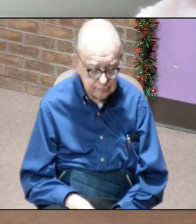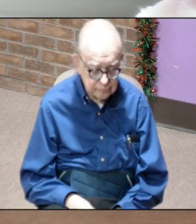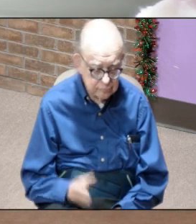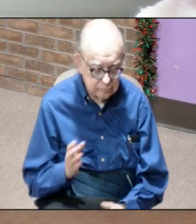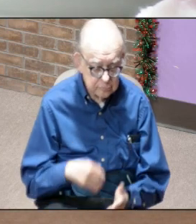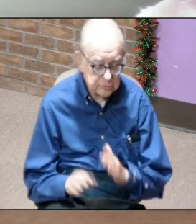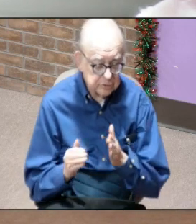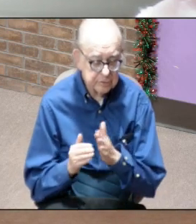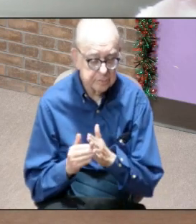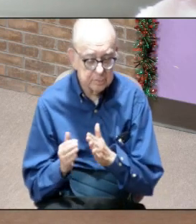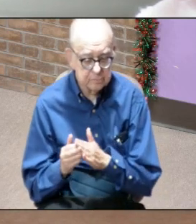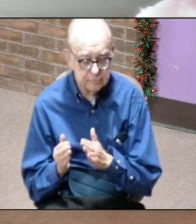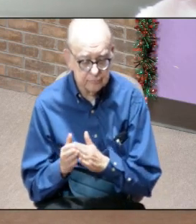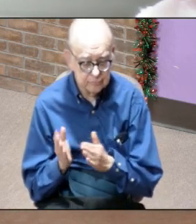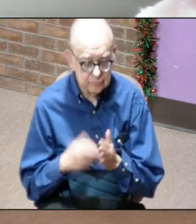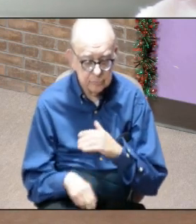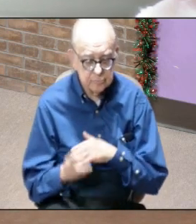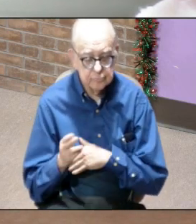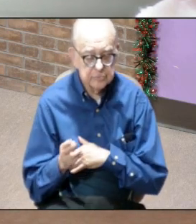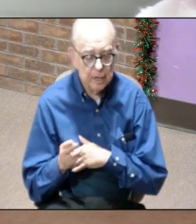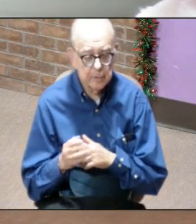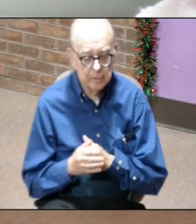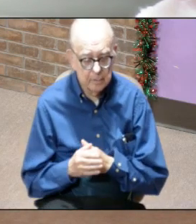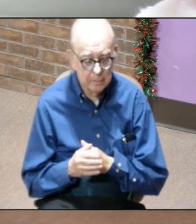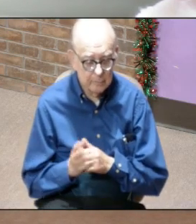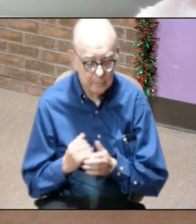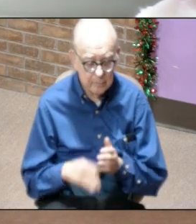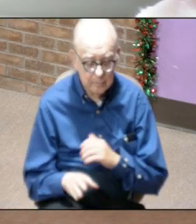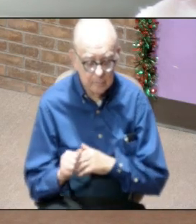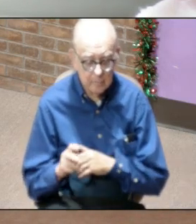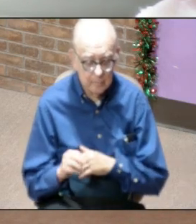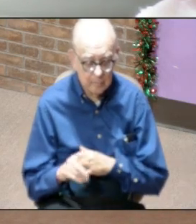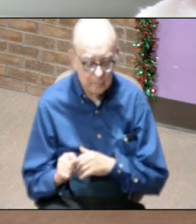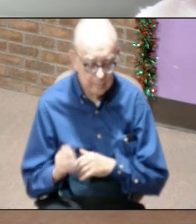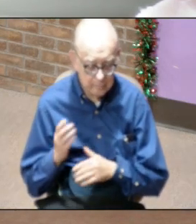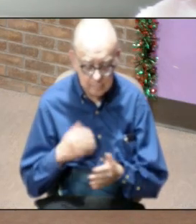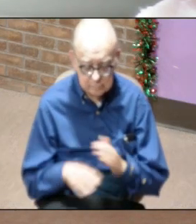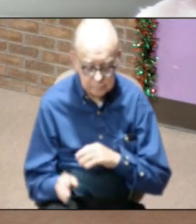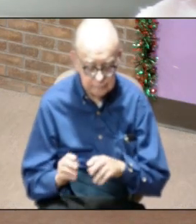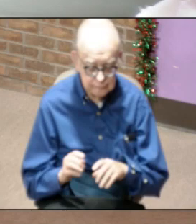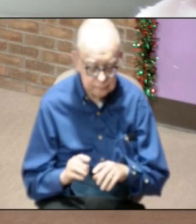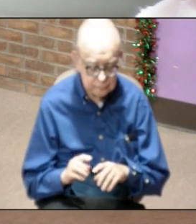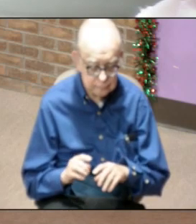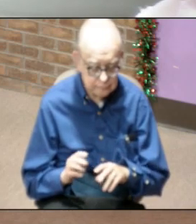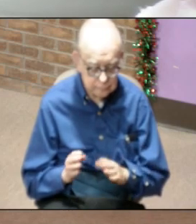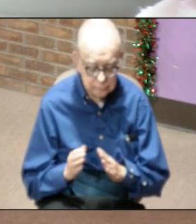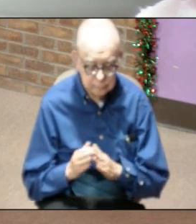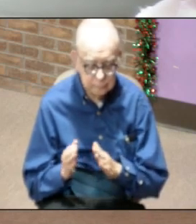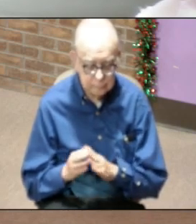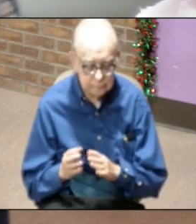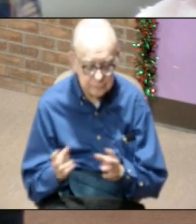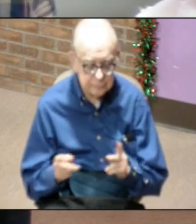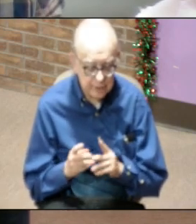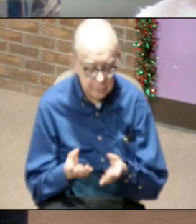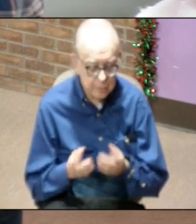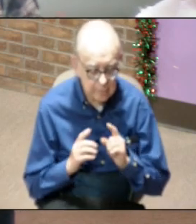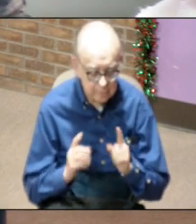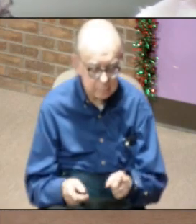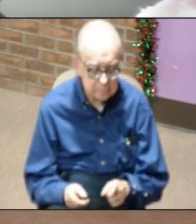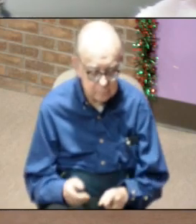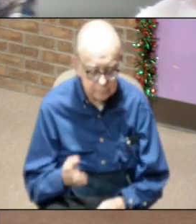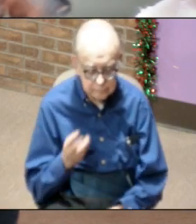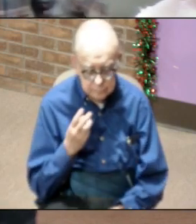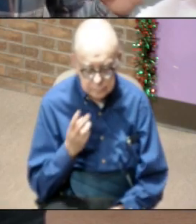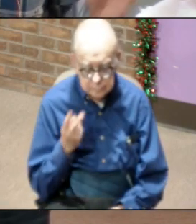Go into Middletown. Go into Hamilton. Go into Cincinnati. Go into any city, any place you want. And you hear